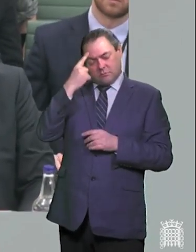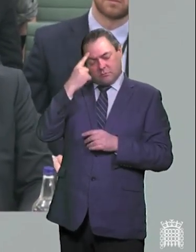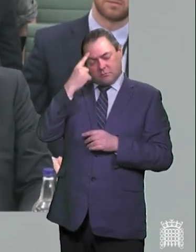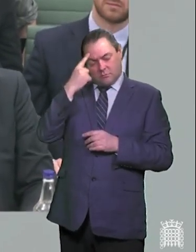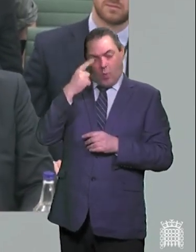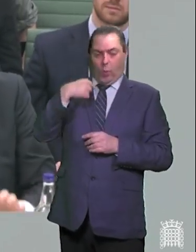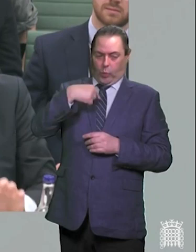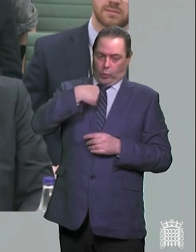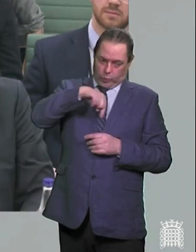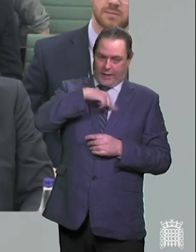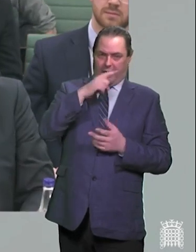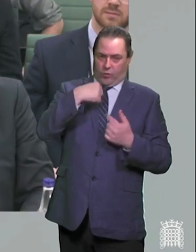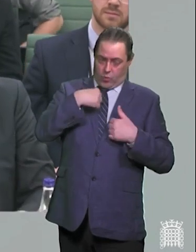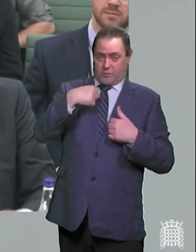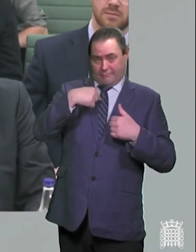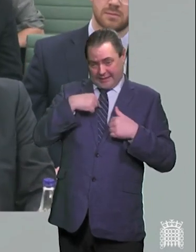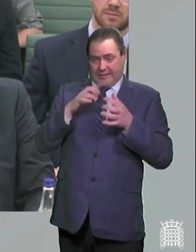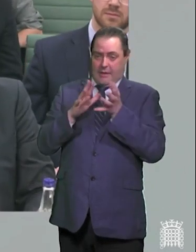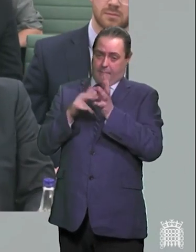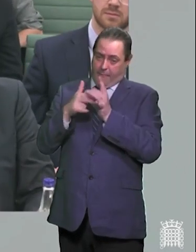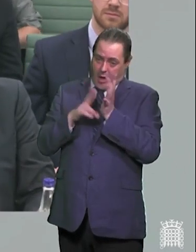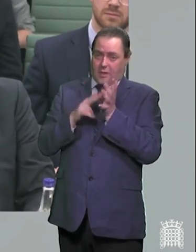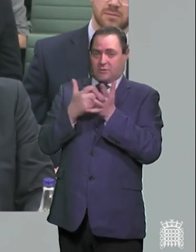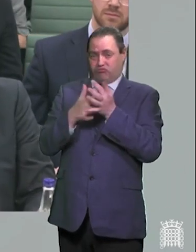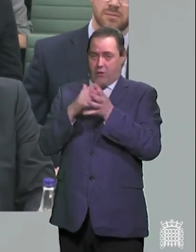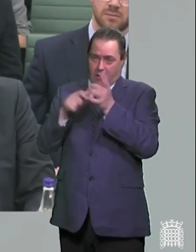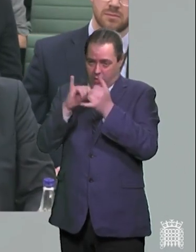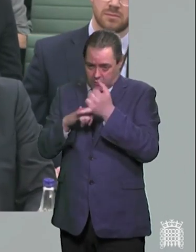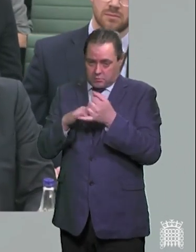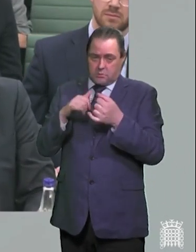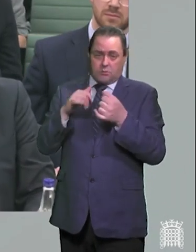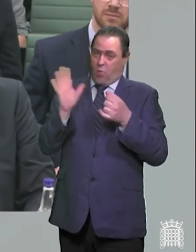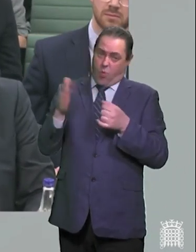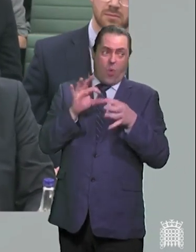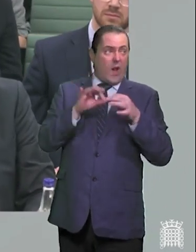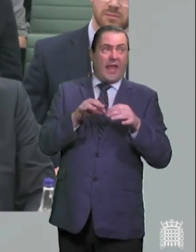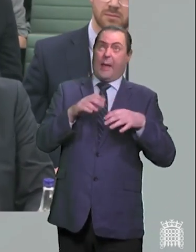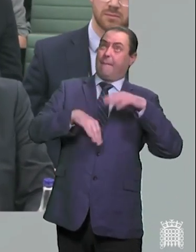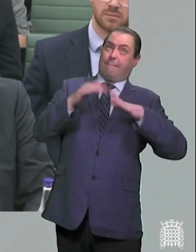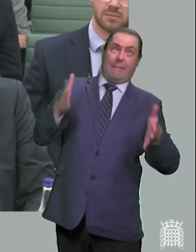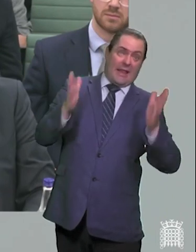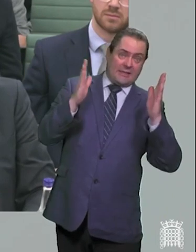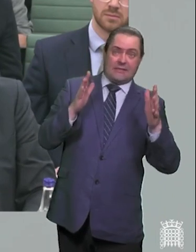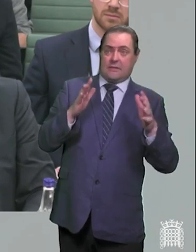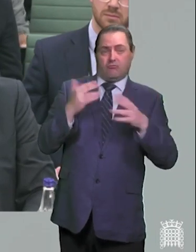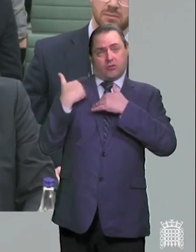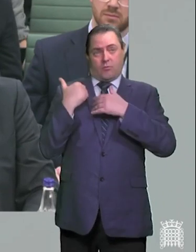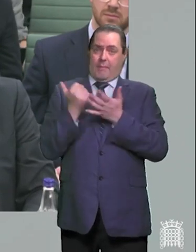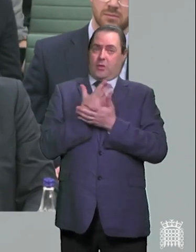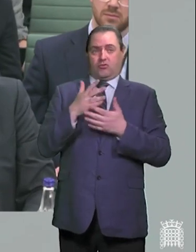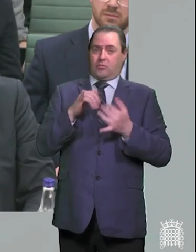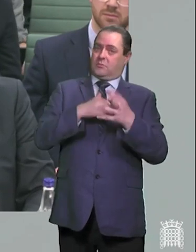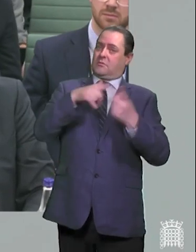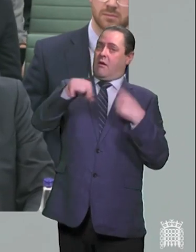we believed, Martin Reynolds believed, everybody responsible for the health of the building and the health of employees in the building believed that